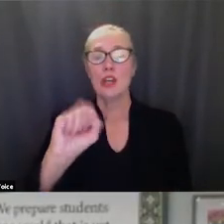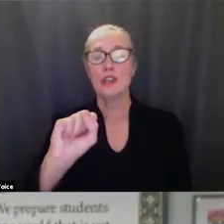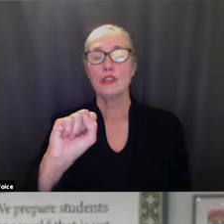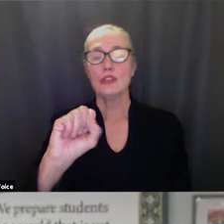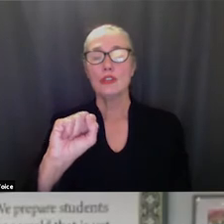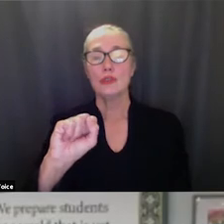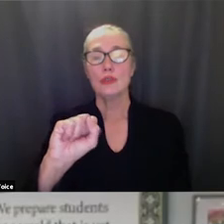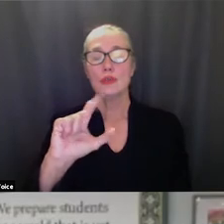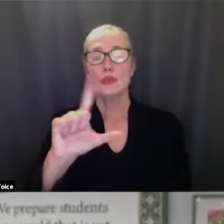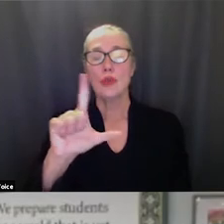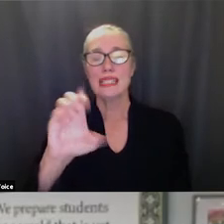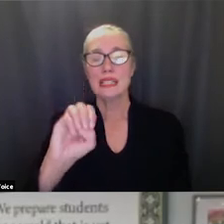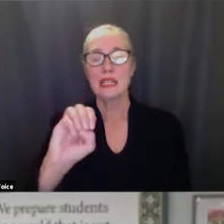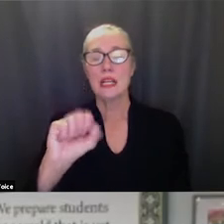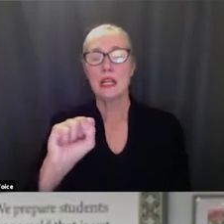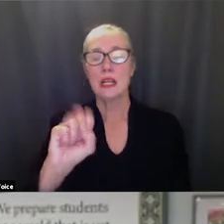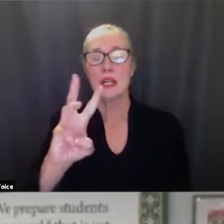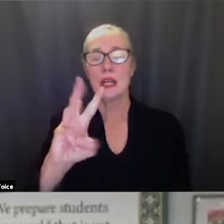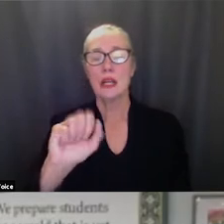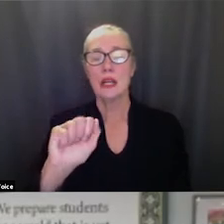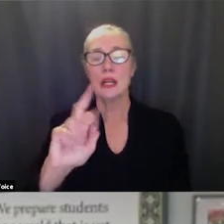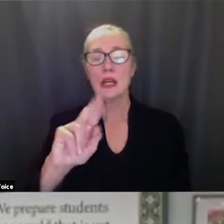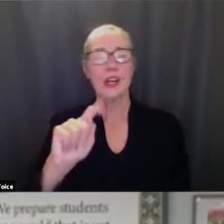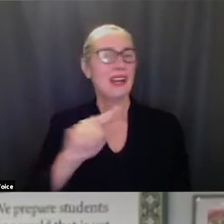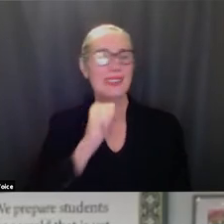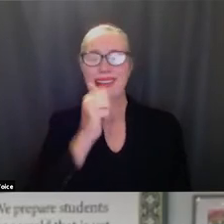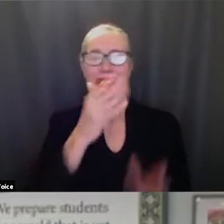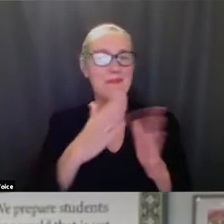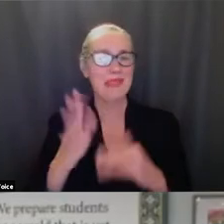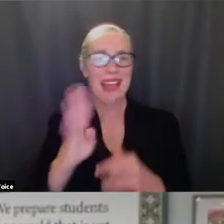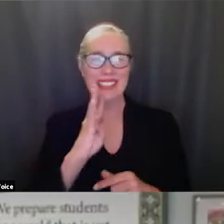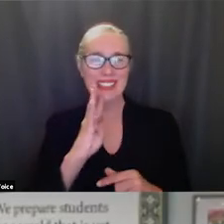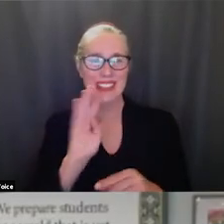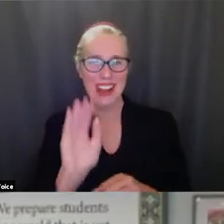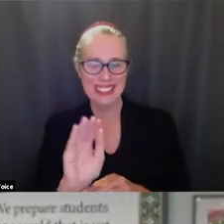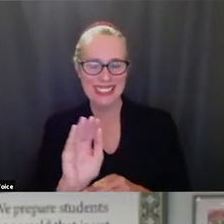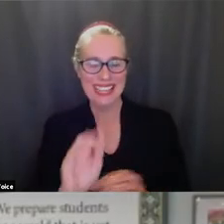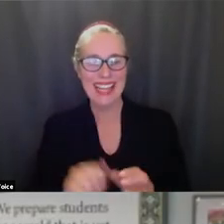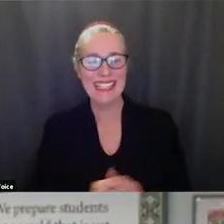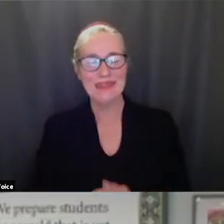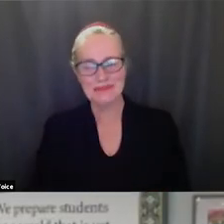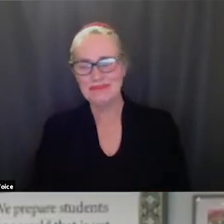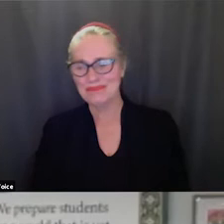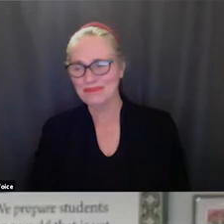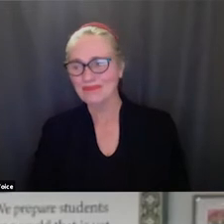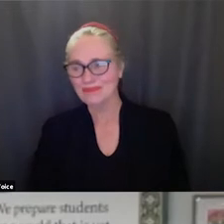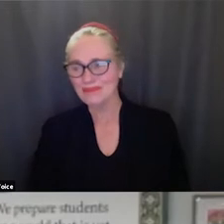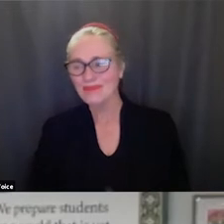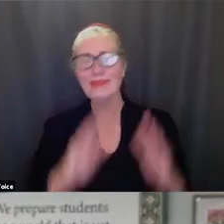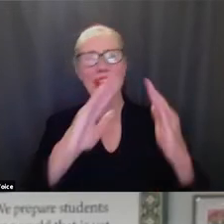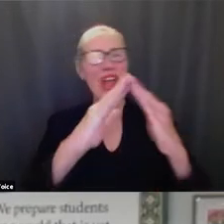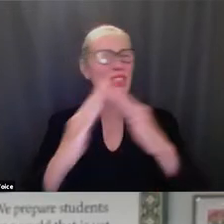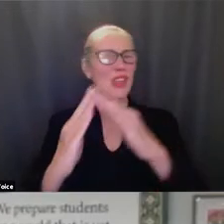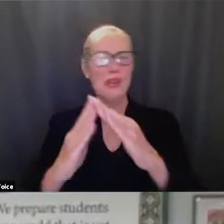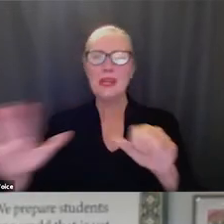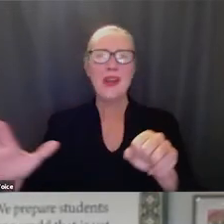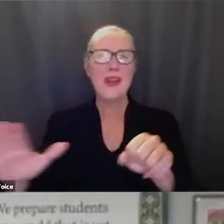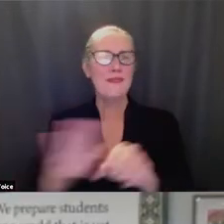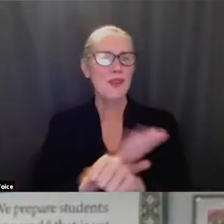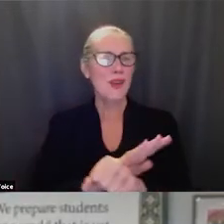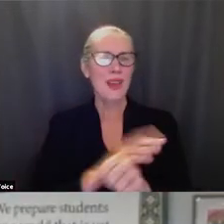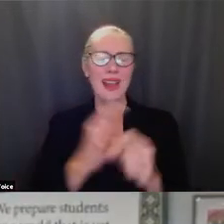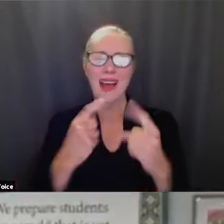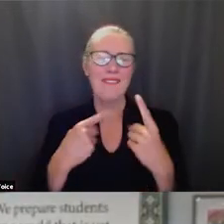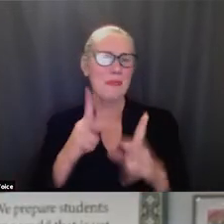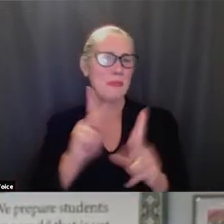um i didn't plan to talk tonight but uh it turns out that this community is just full of crybabies